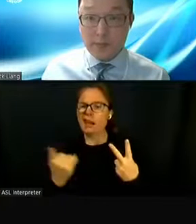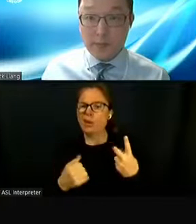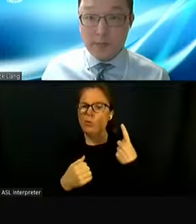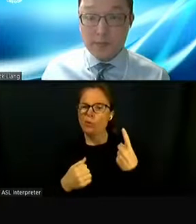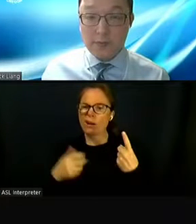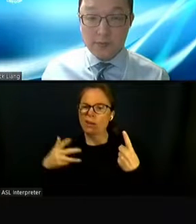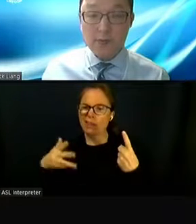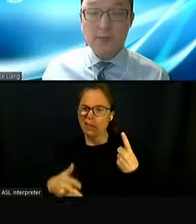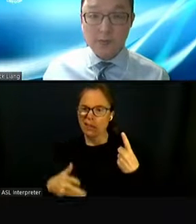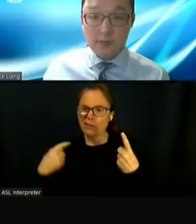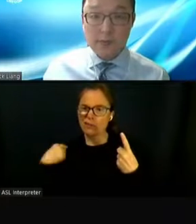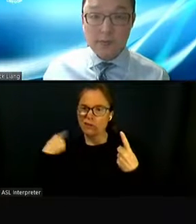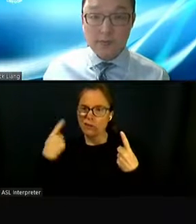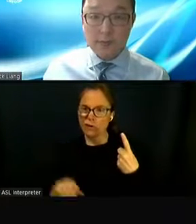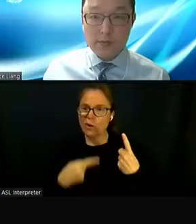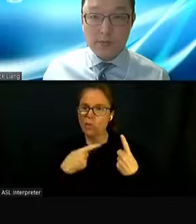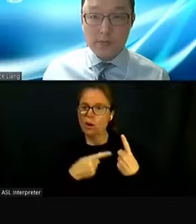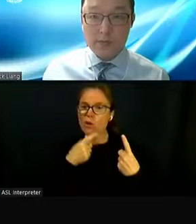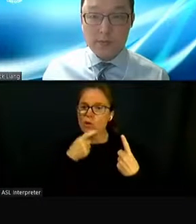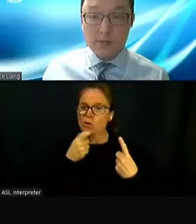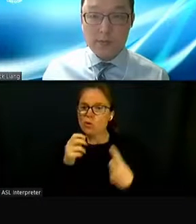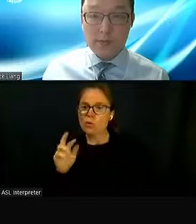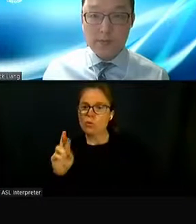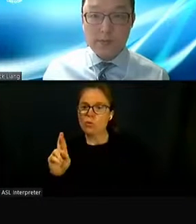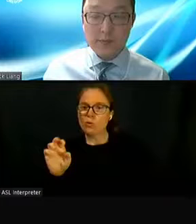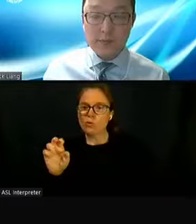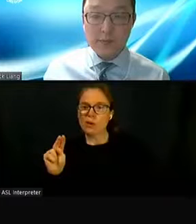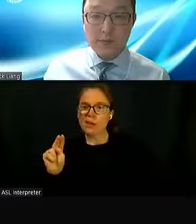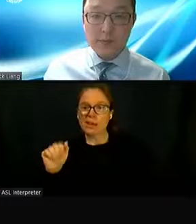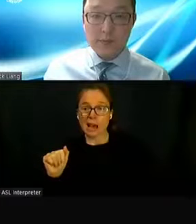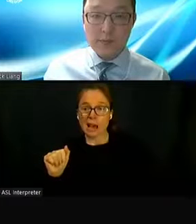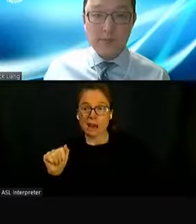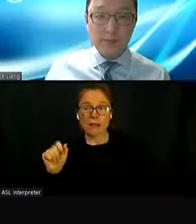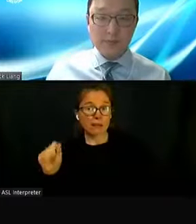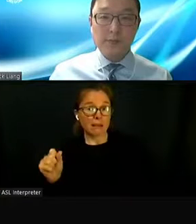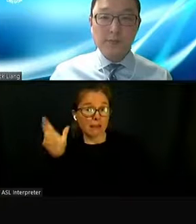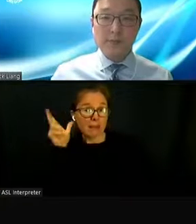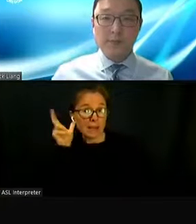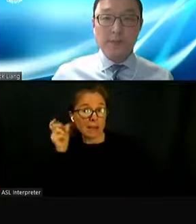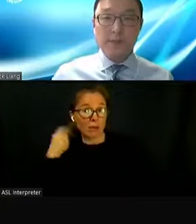so far. So it is Rena. So Rena, can you hear us?